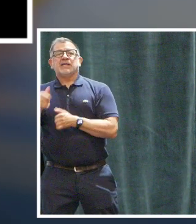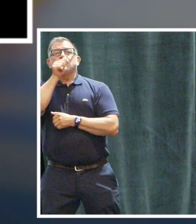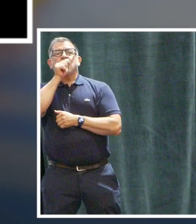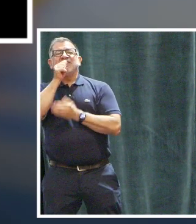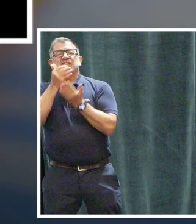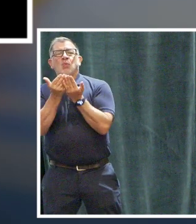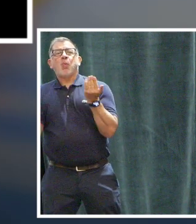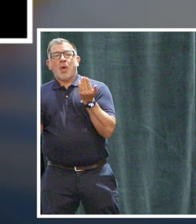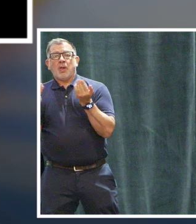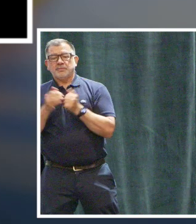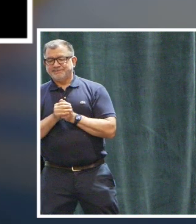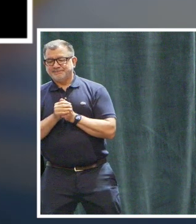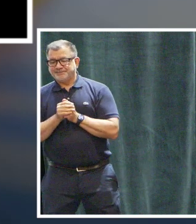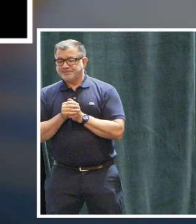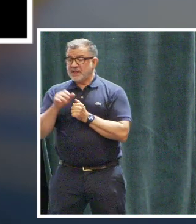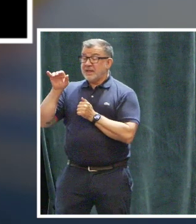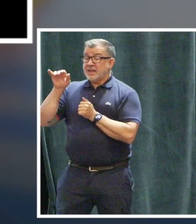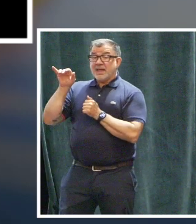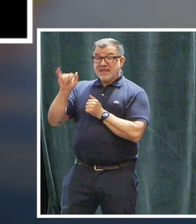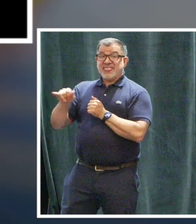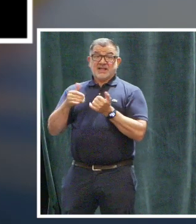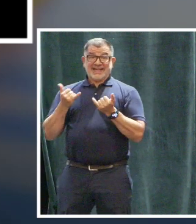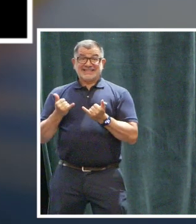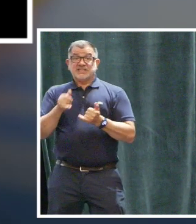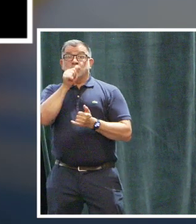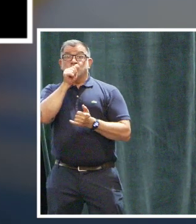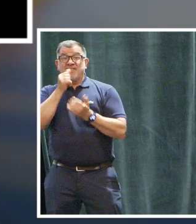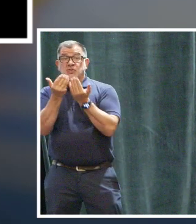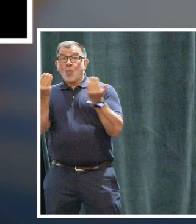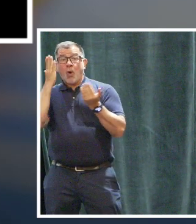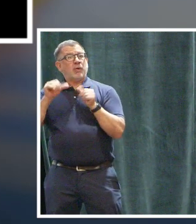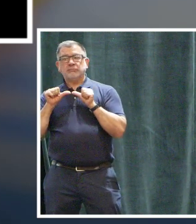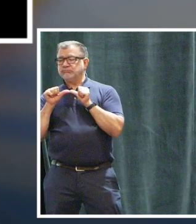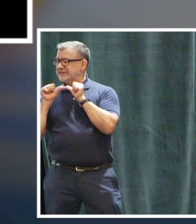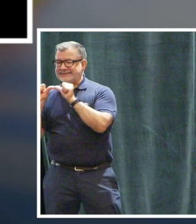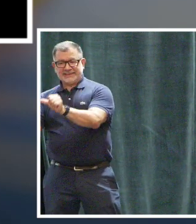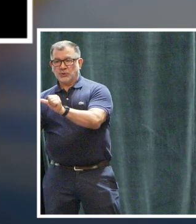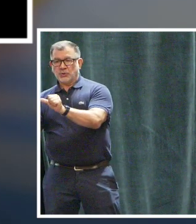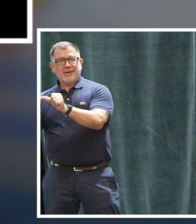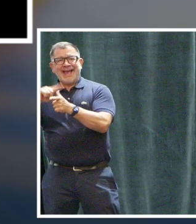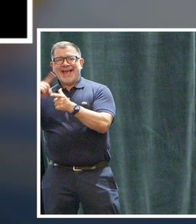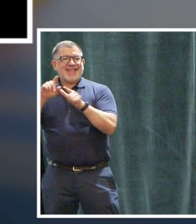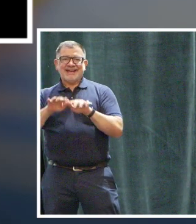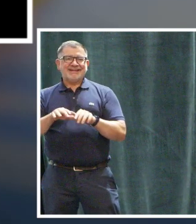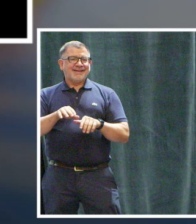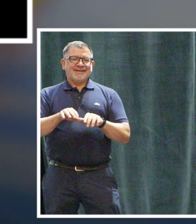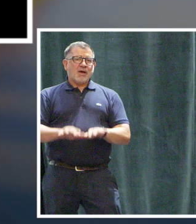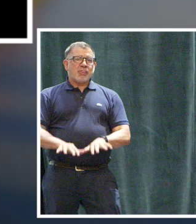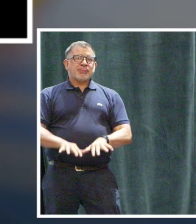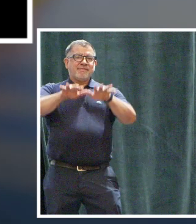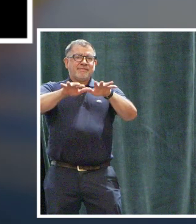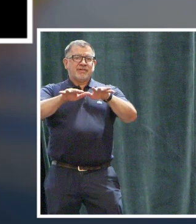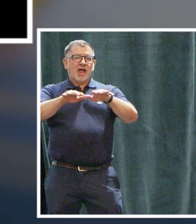area, the existing privacy wall remains and the flood wall is built just outboard of